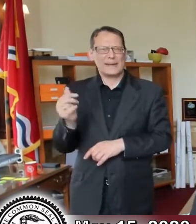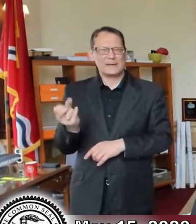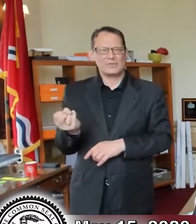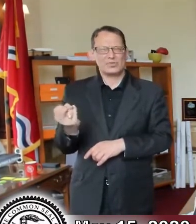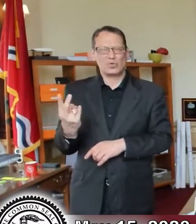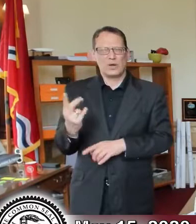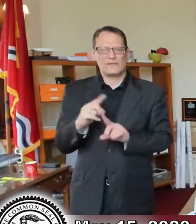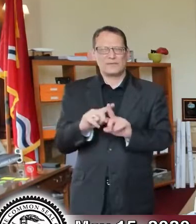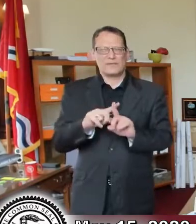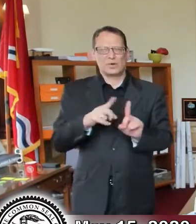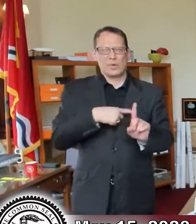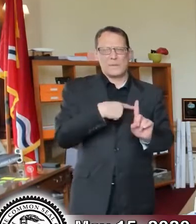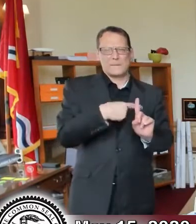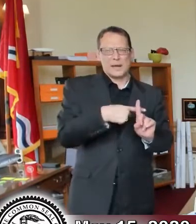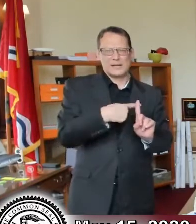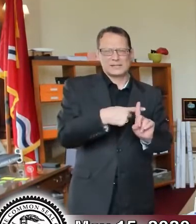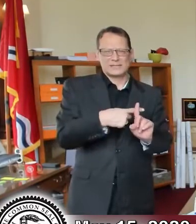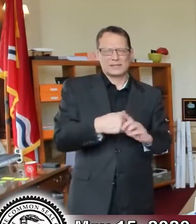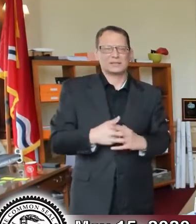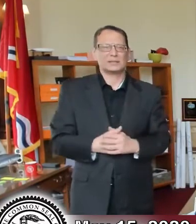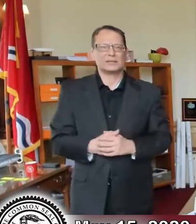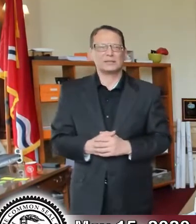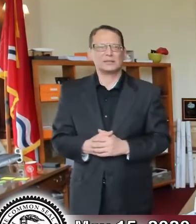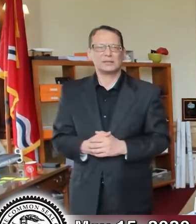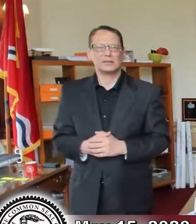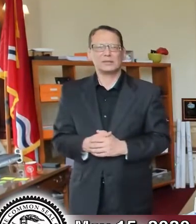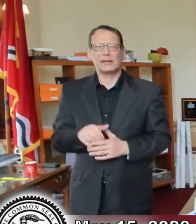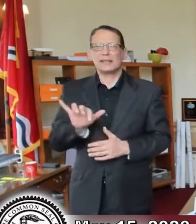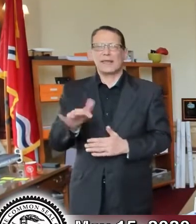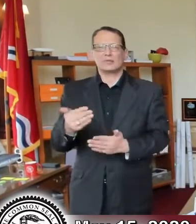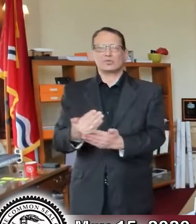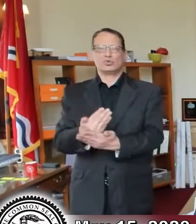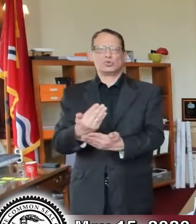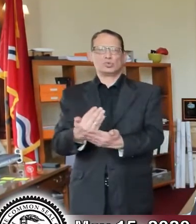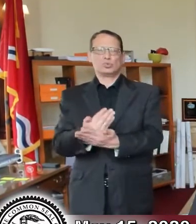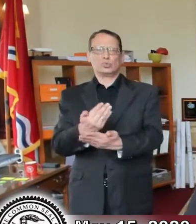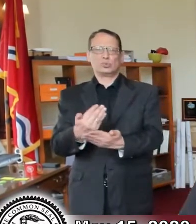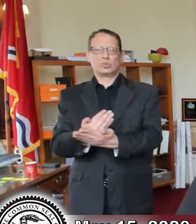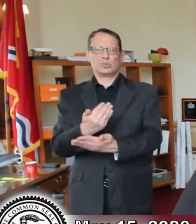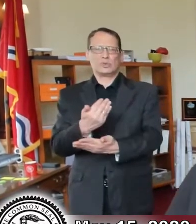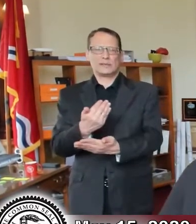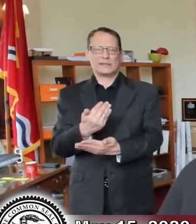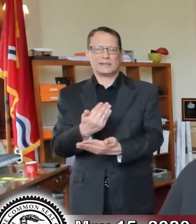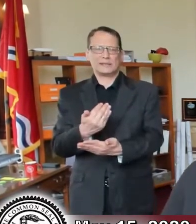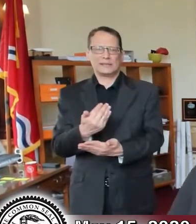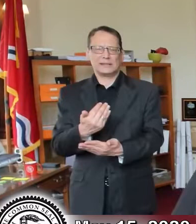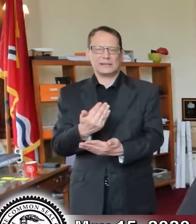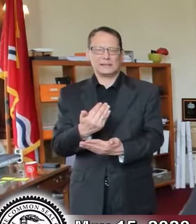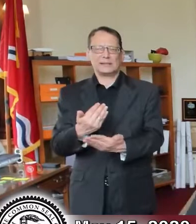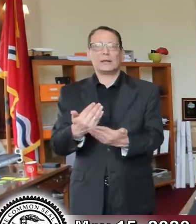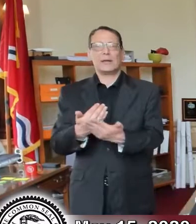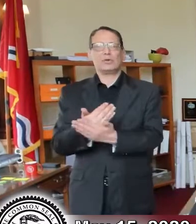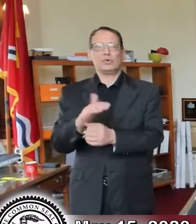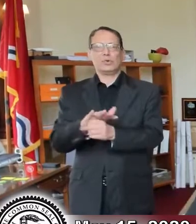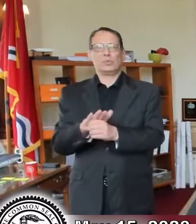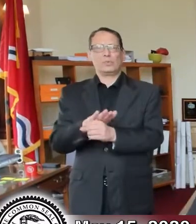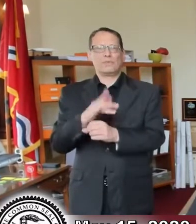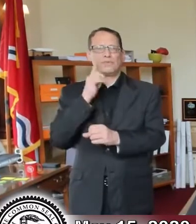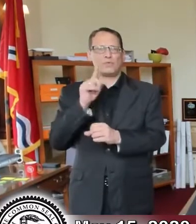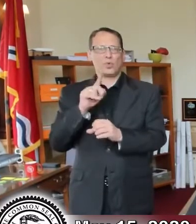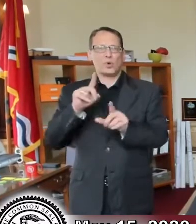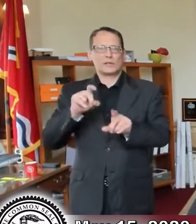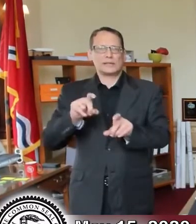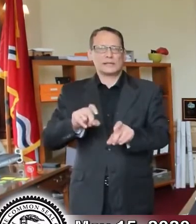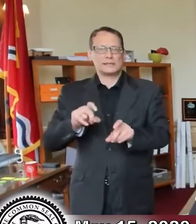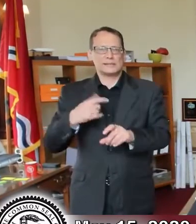12 positives. So that is new. That's a new new area of testing.